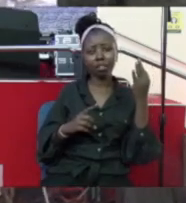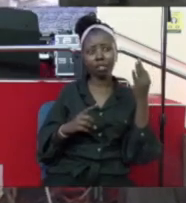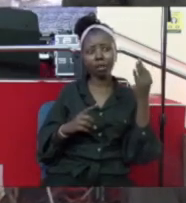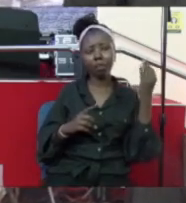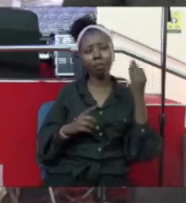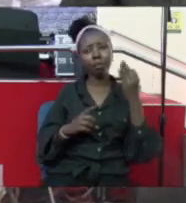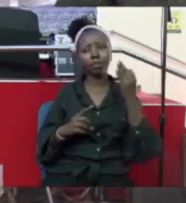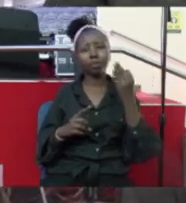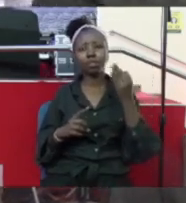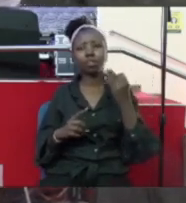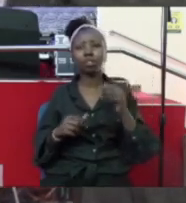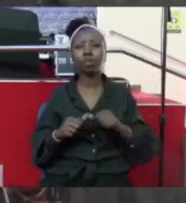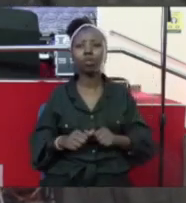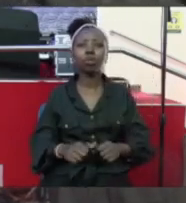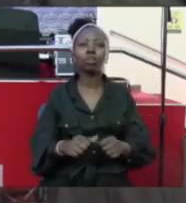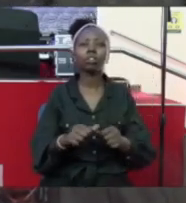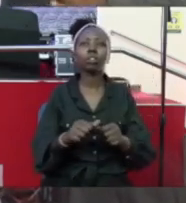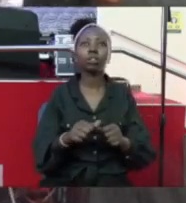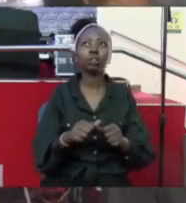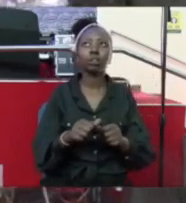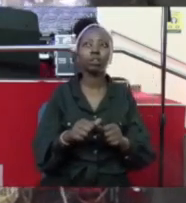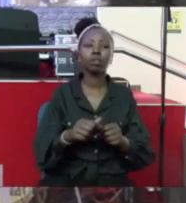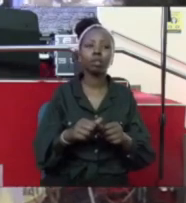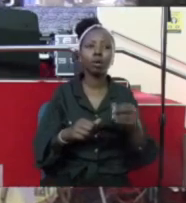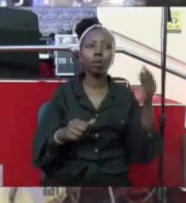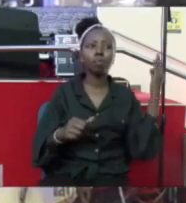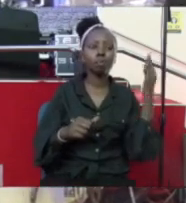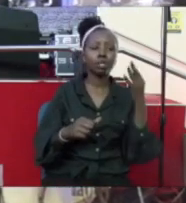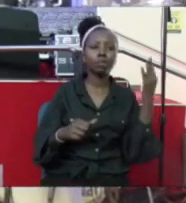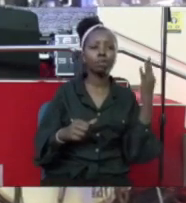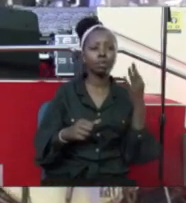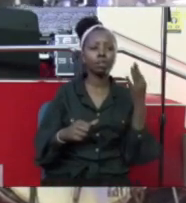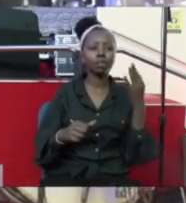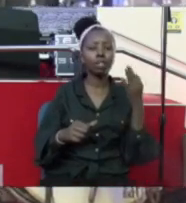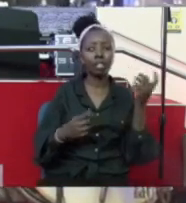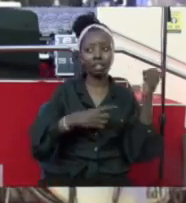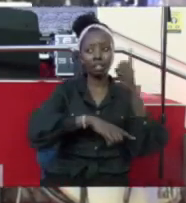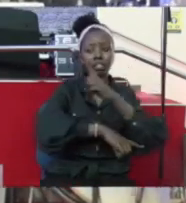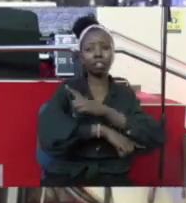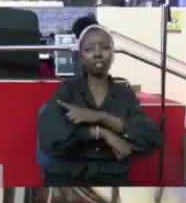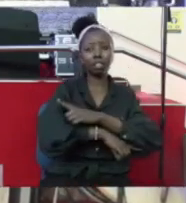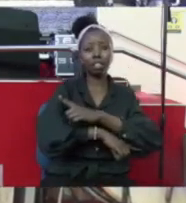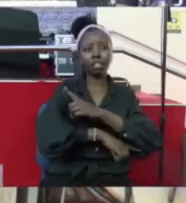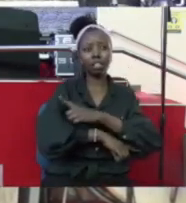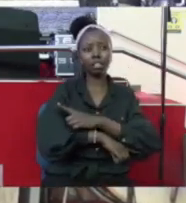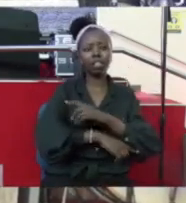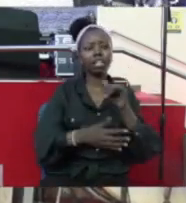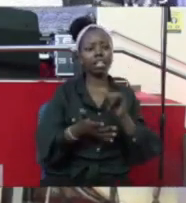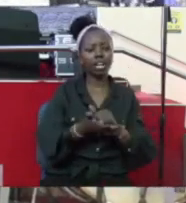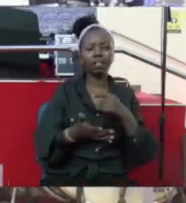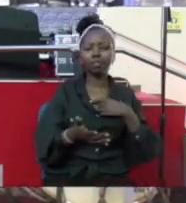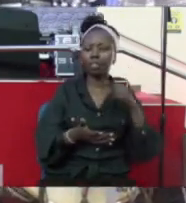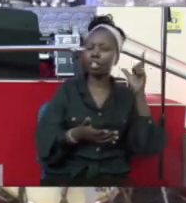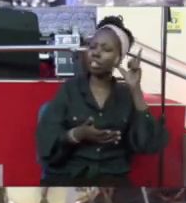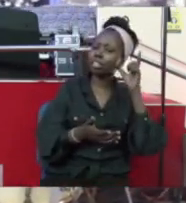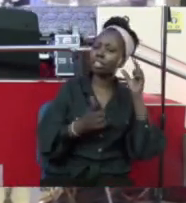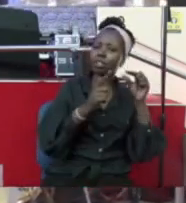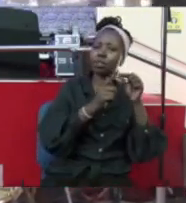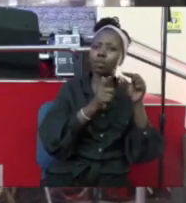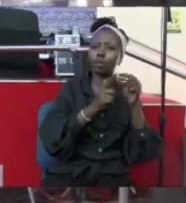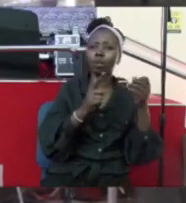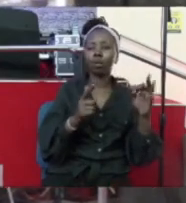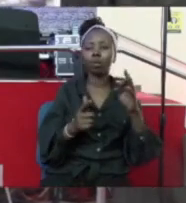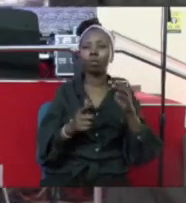Lakini mhubiri pale Bomani alikuwa tu anaingia kwenye chumba. And that day when I was there listening to the word of God, na hiyo siku nilipokuwa